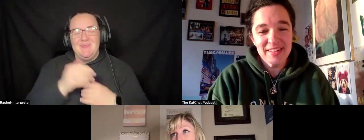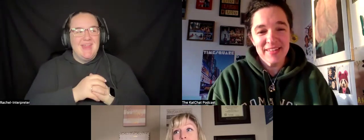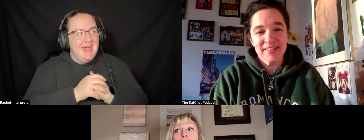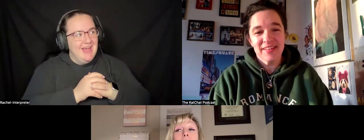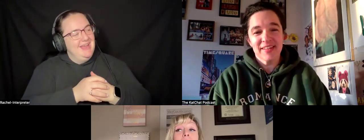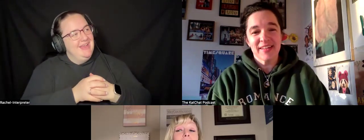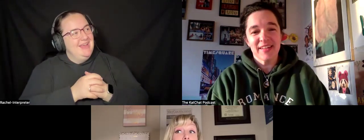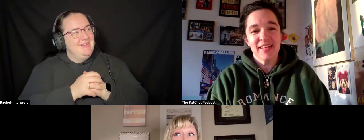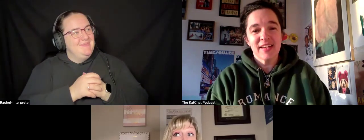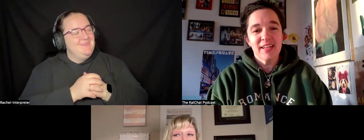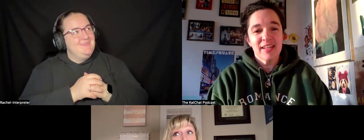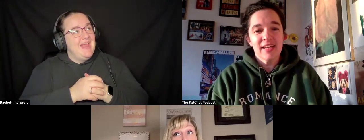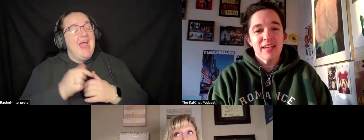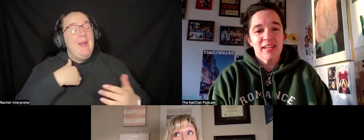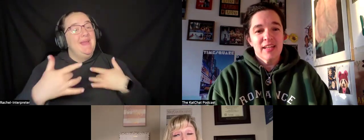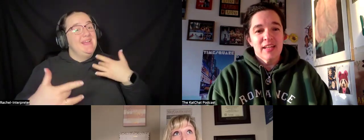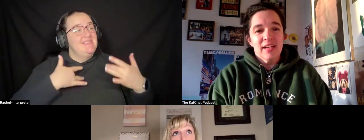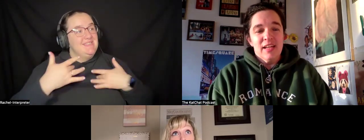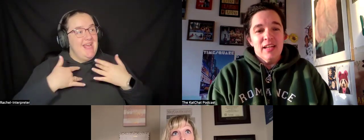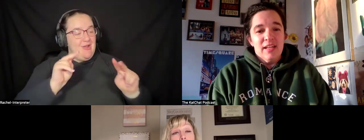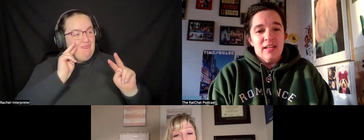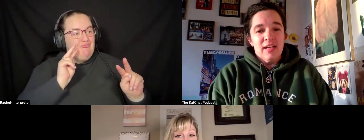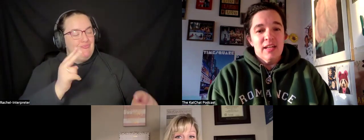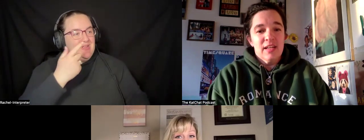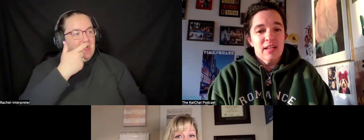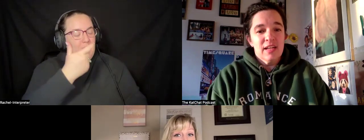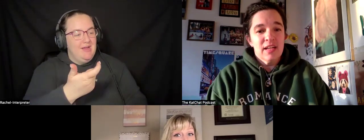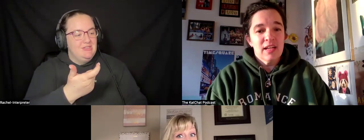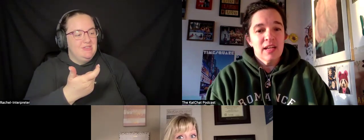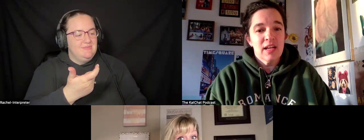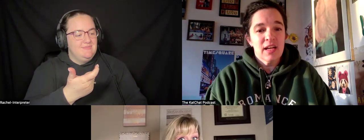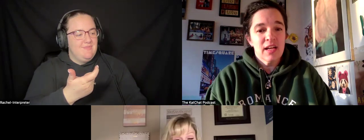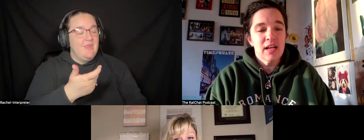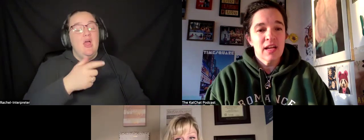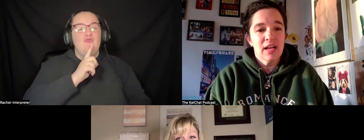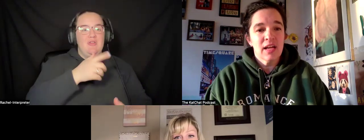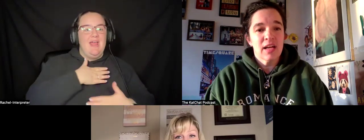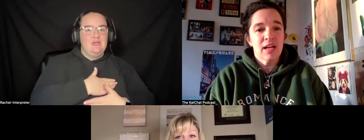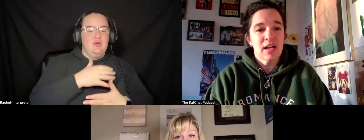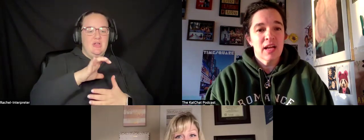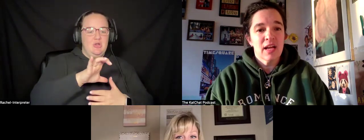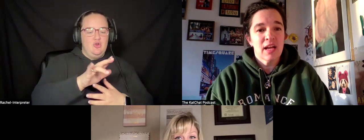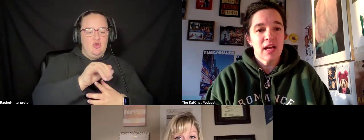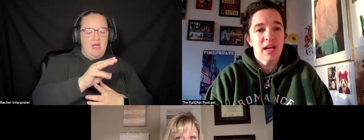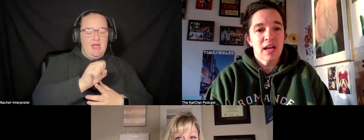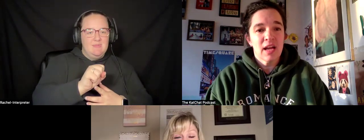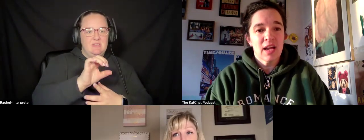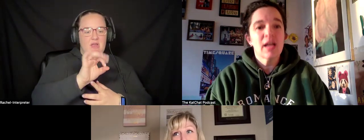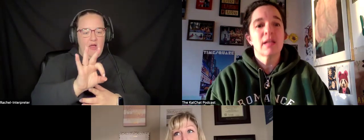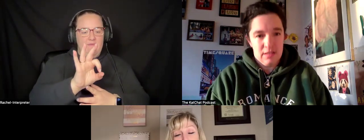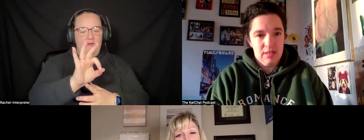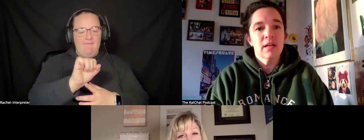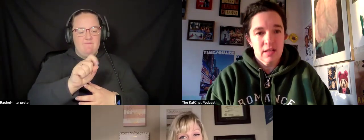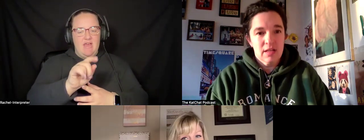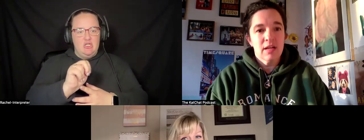Otherwise, I'm excited to see. I actually really liked Crimes of Fashion last year because I'm a huge Brooke Dorsey fan. And